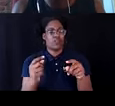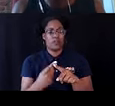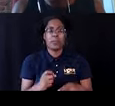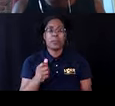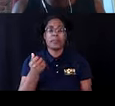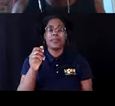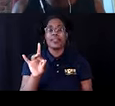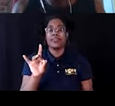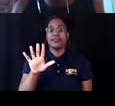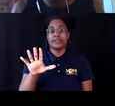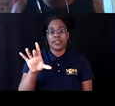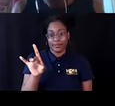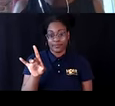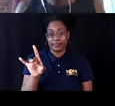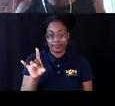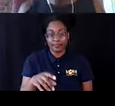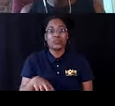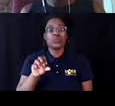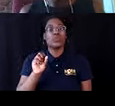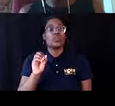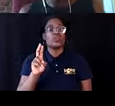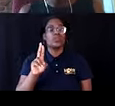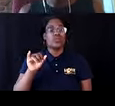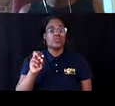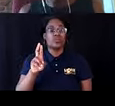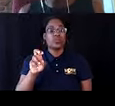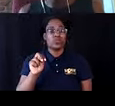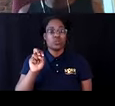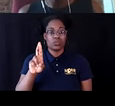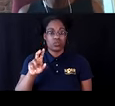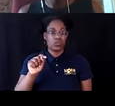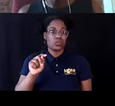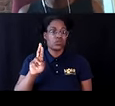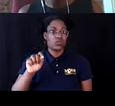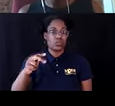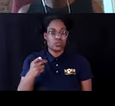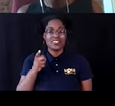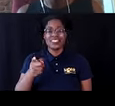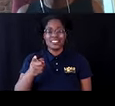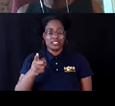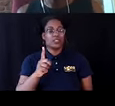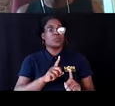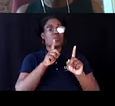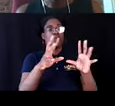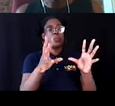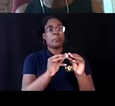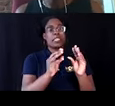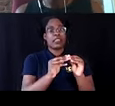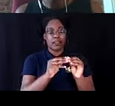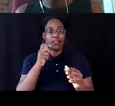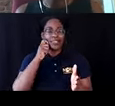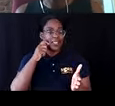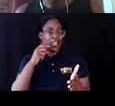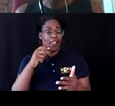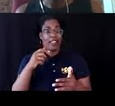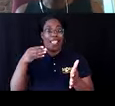58, right? And so Sojourner Truth is at an anti-slavery meeting in northern Indiana, and a